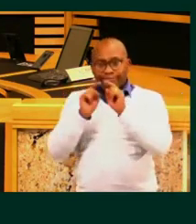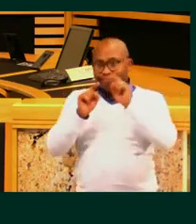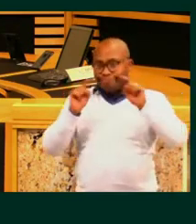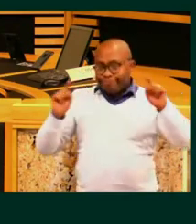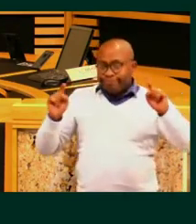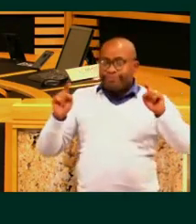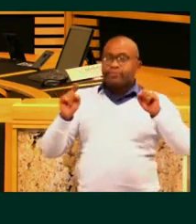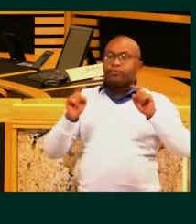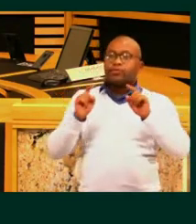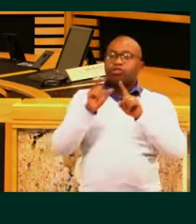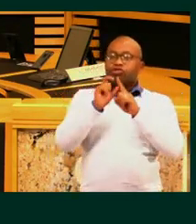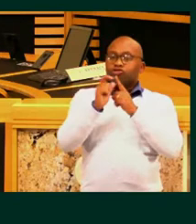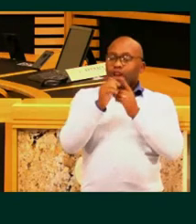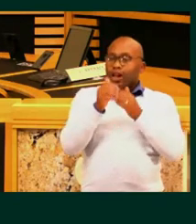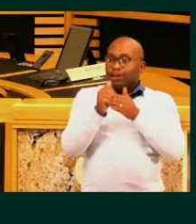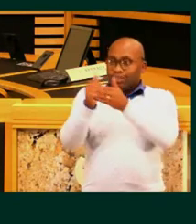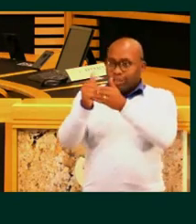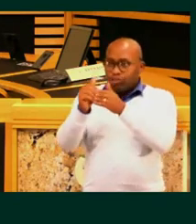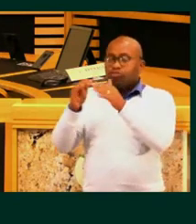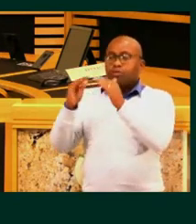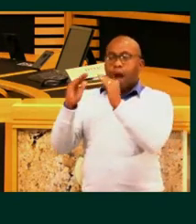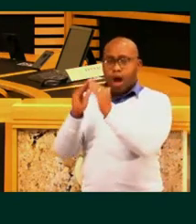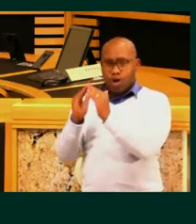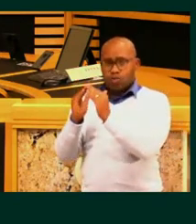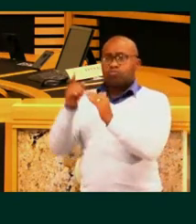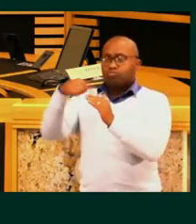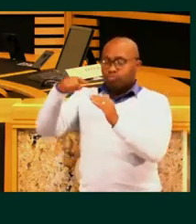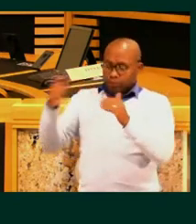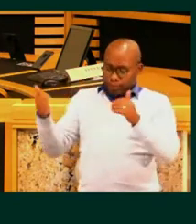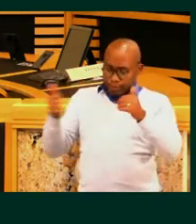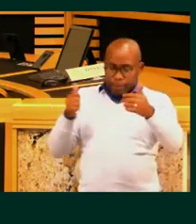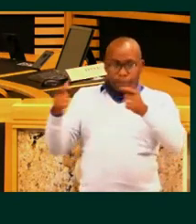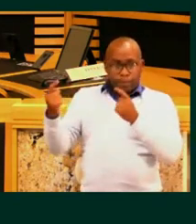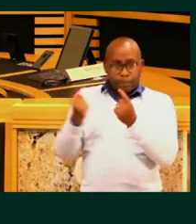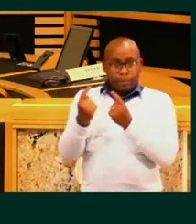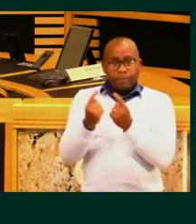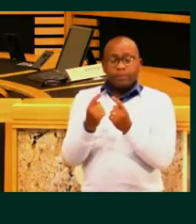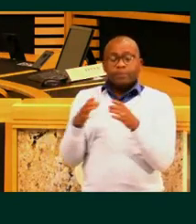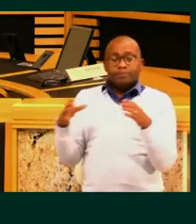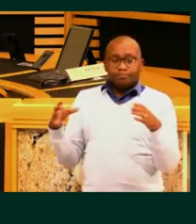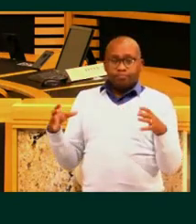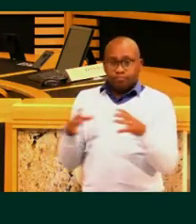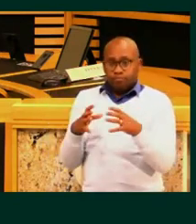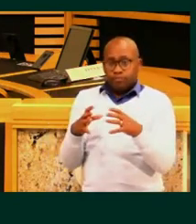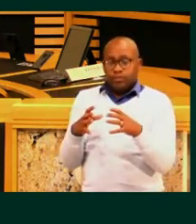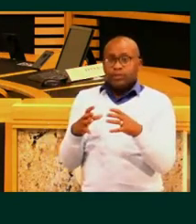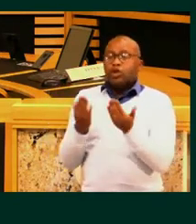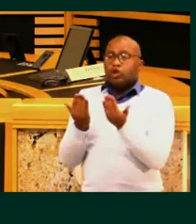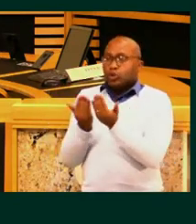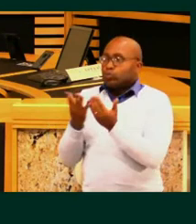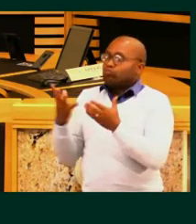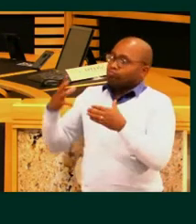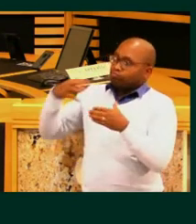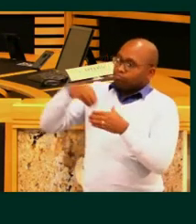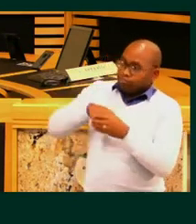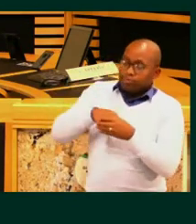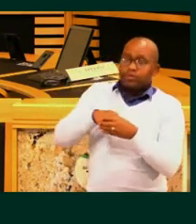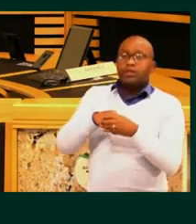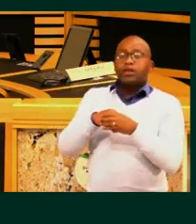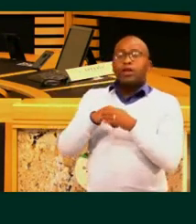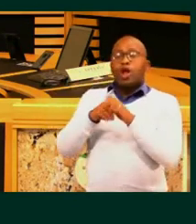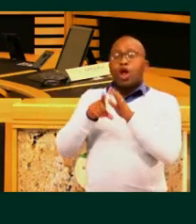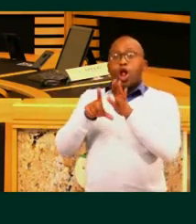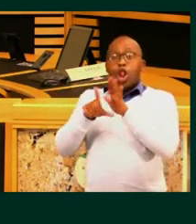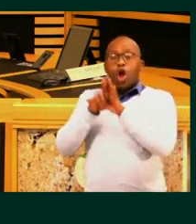on strengthening law enforcement continuous training will be done on law enforcement's approaches to gender-based